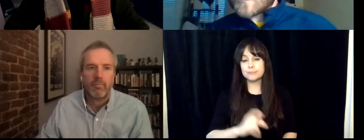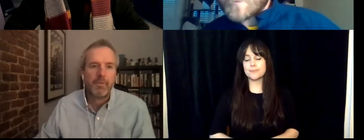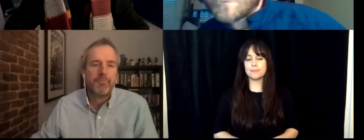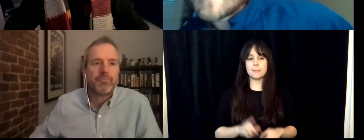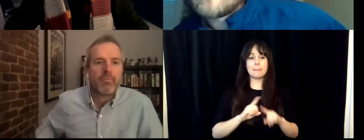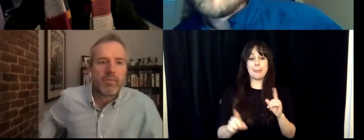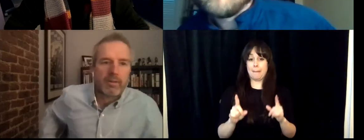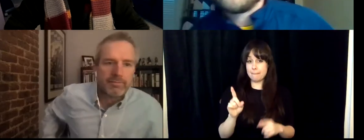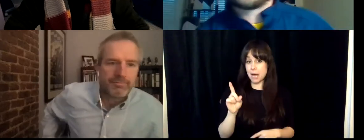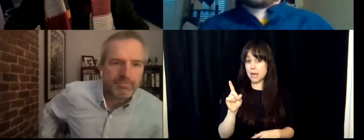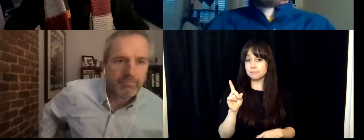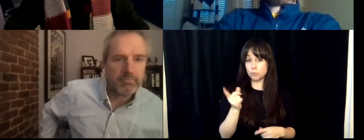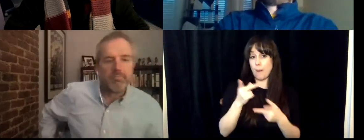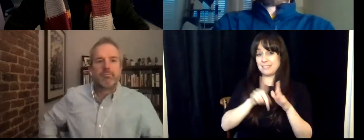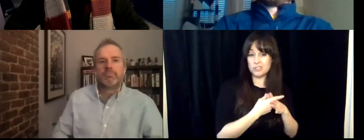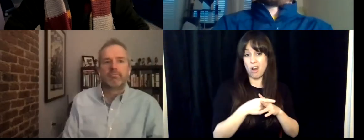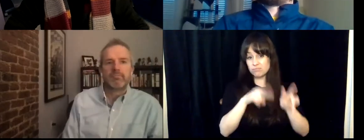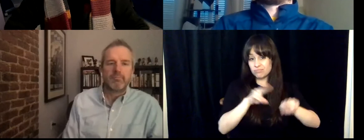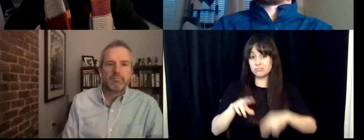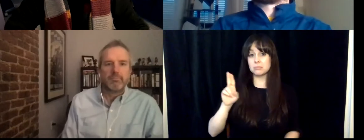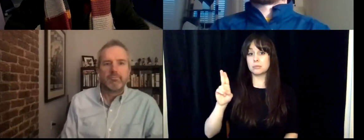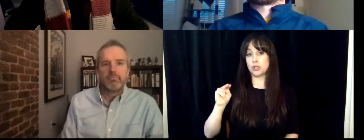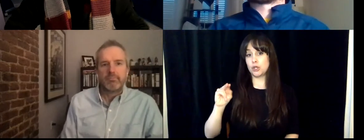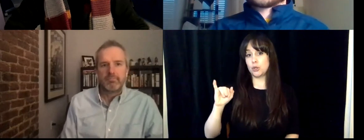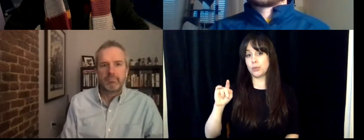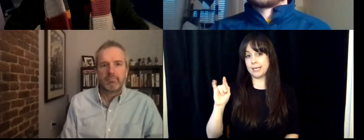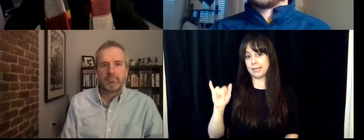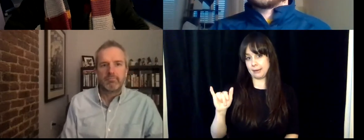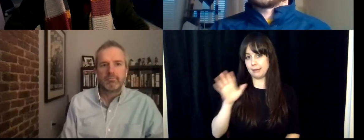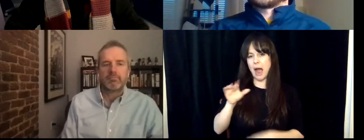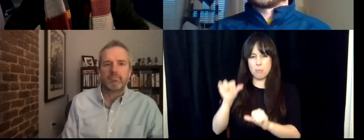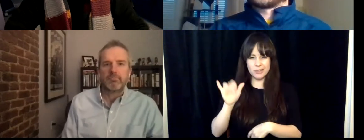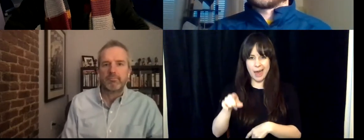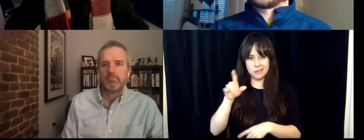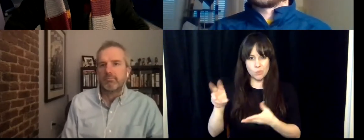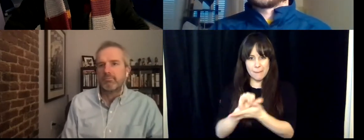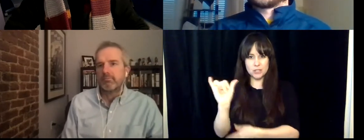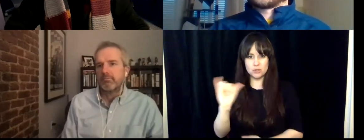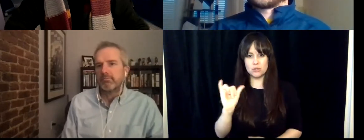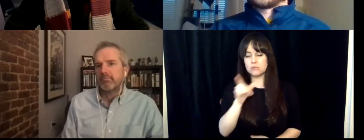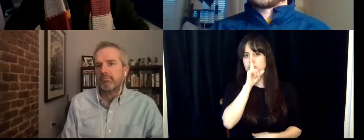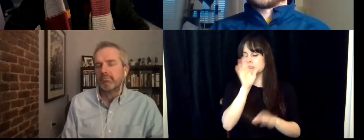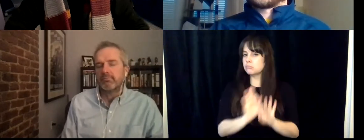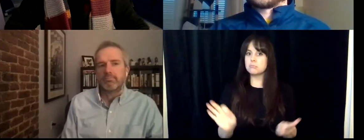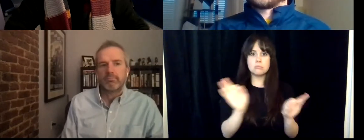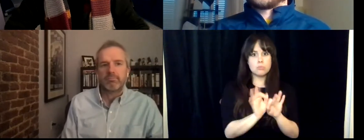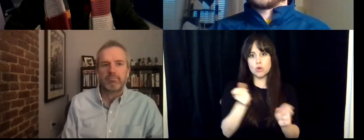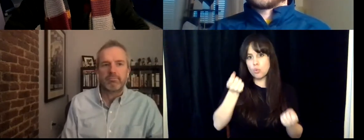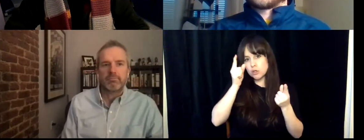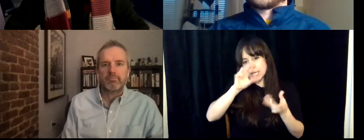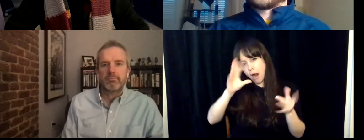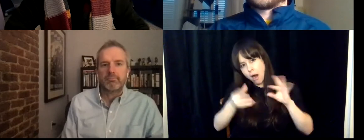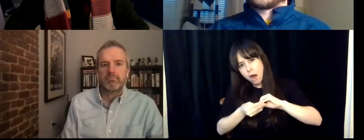to go look is Unity. And I'll put that website in the chat in 1 second too. Because again, if you start